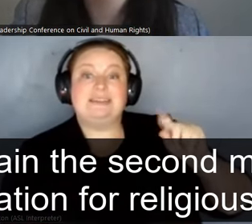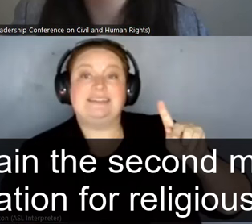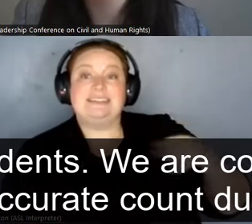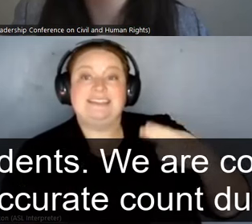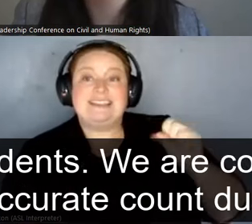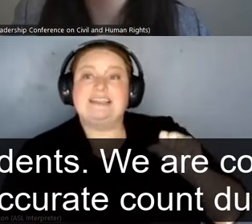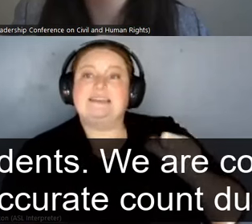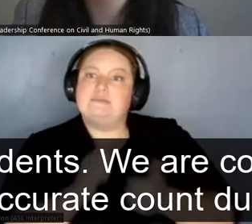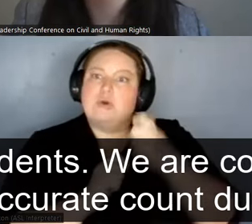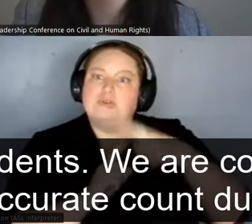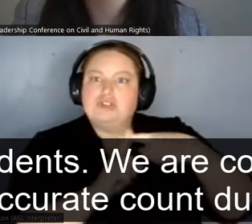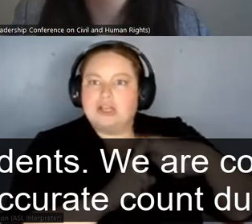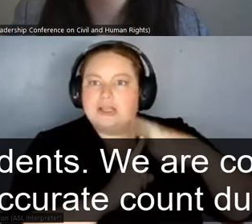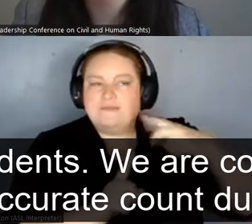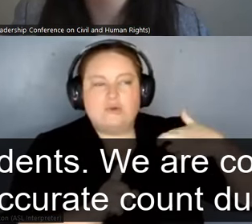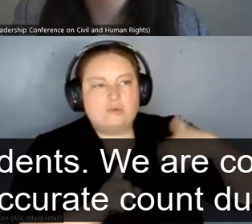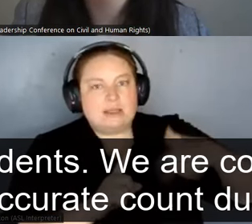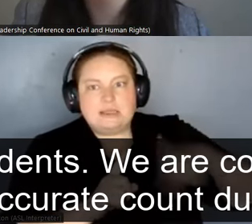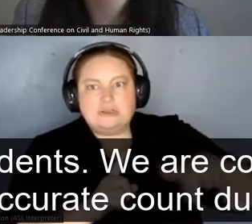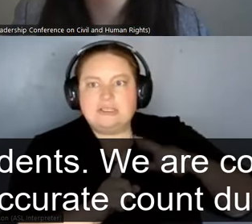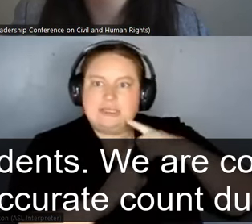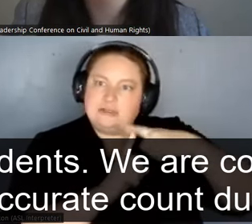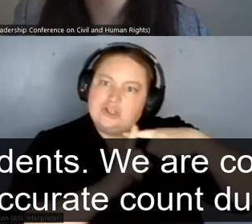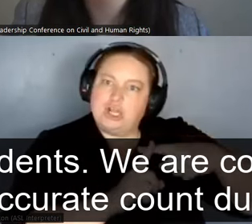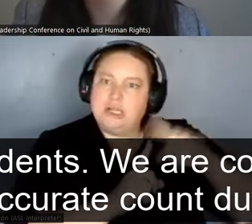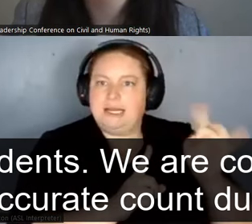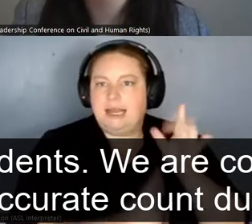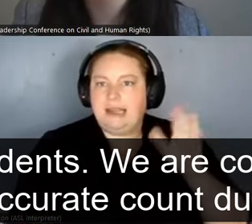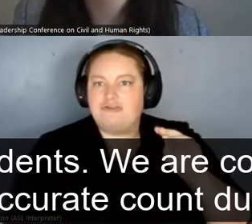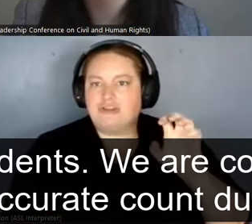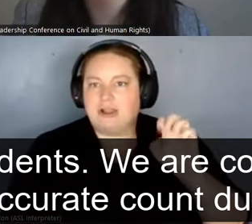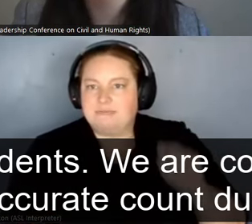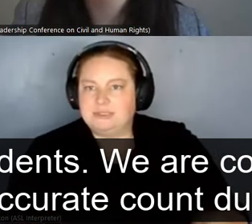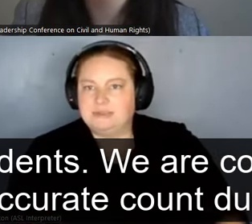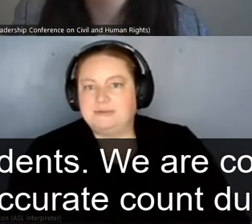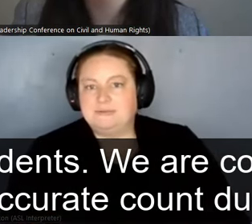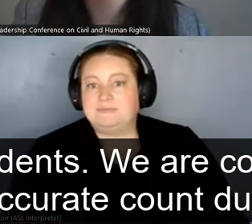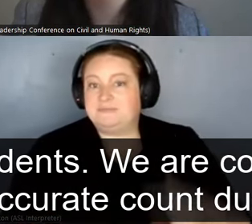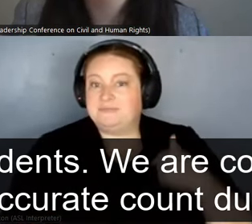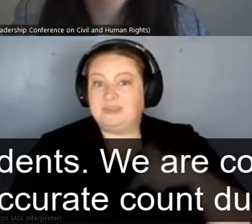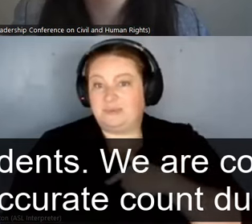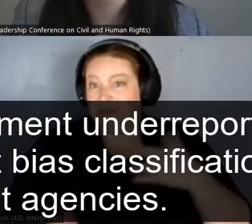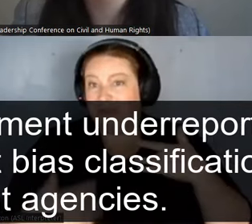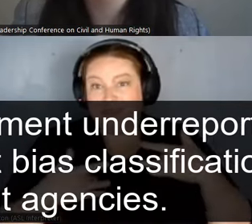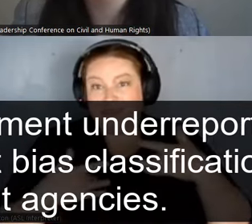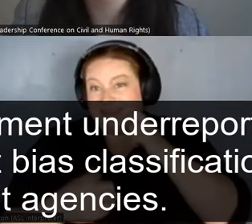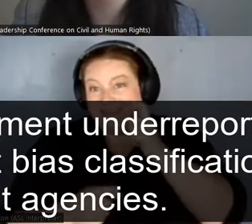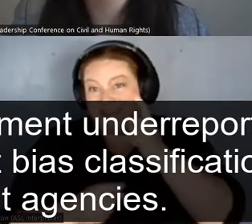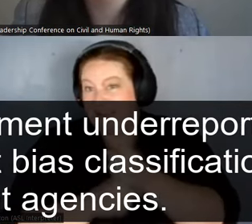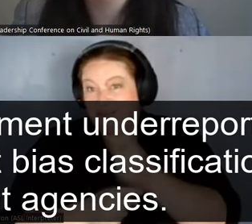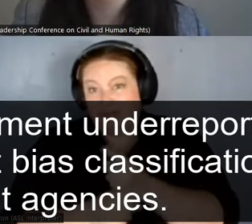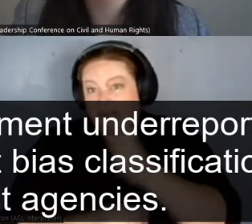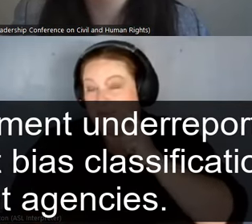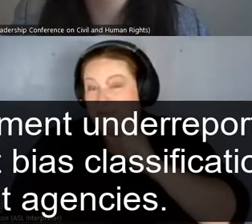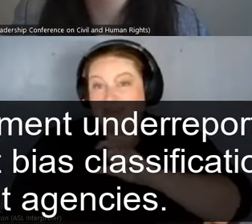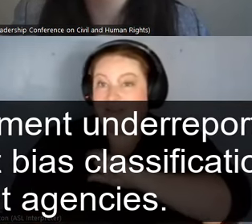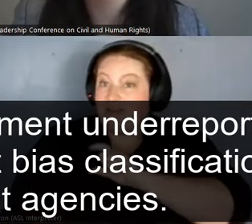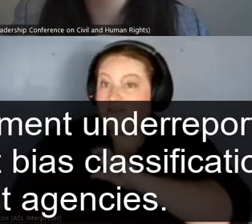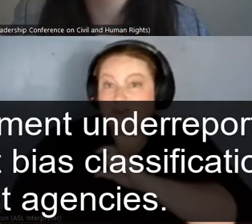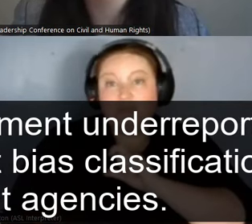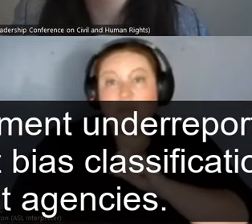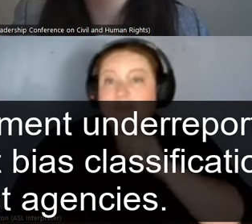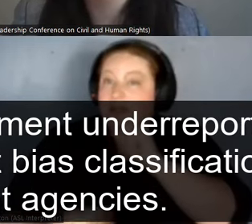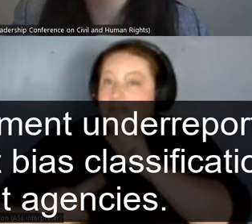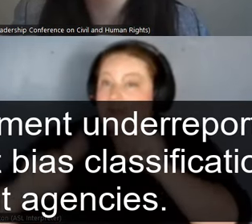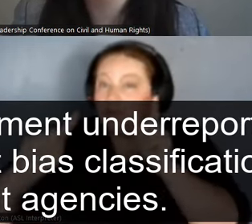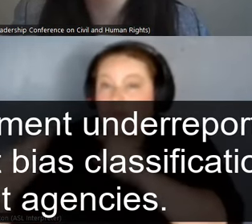religiously motivated hate crime incidents. We are concerned that this is not an accurate count due to the law enforcement underreporting and